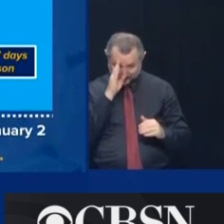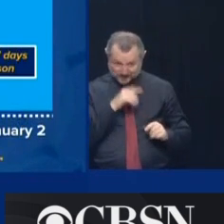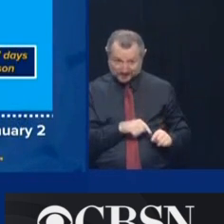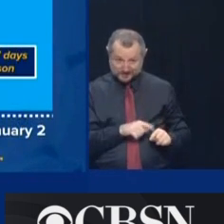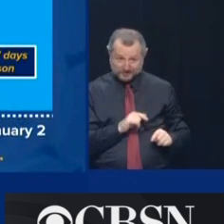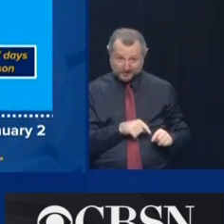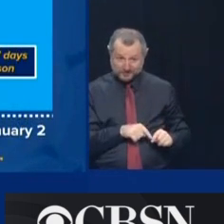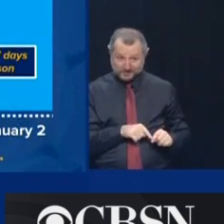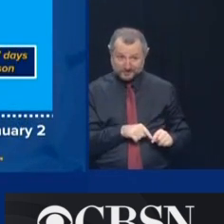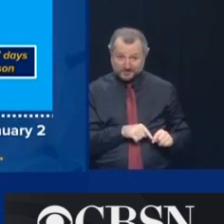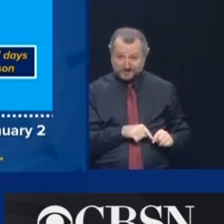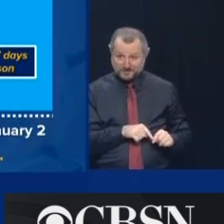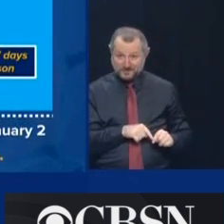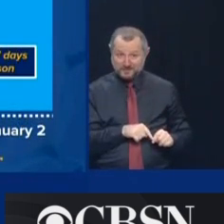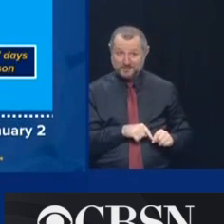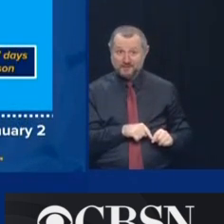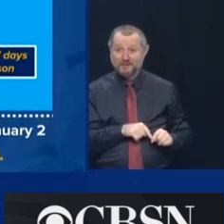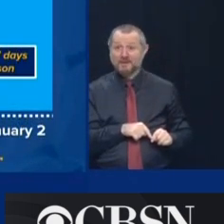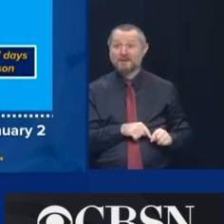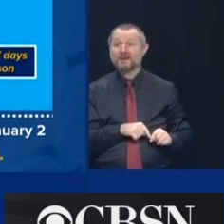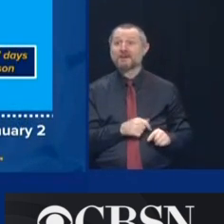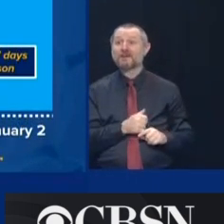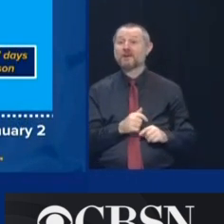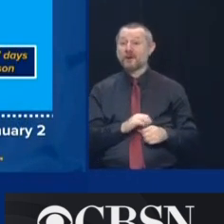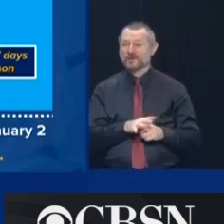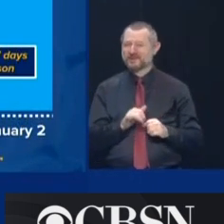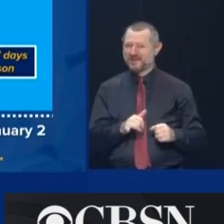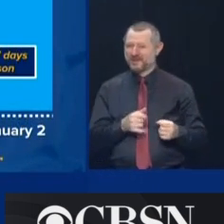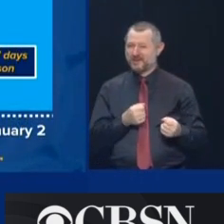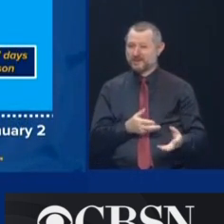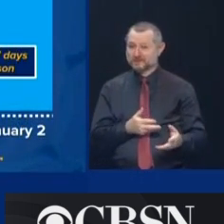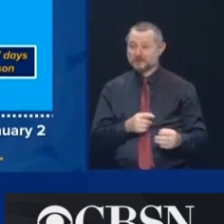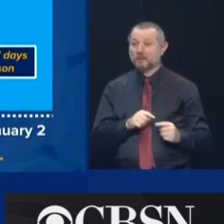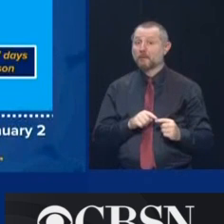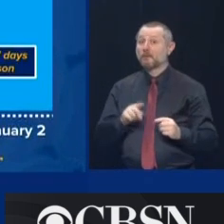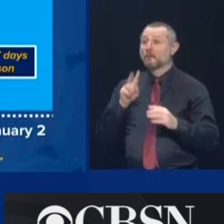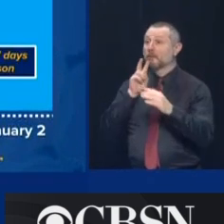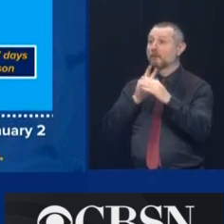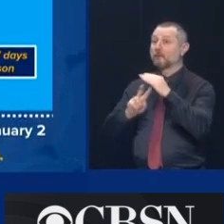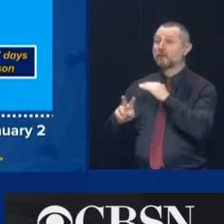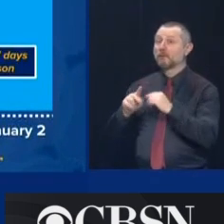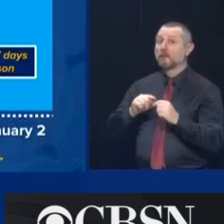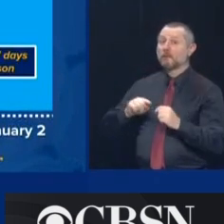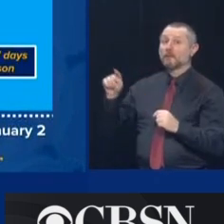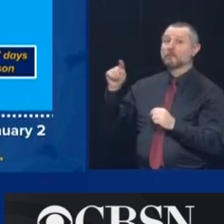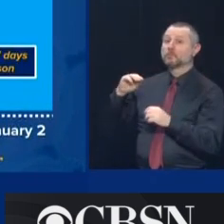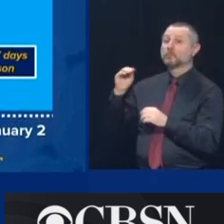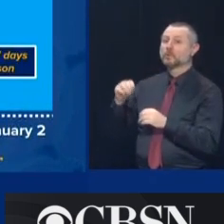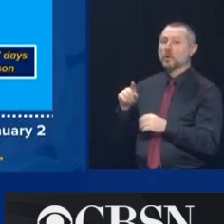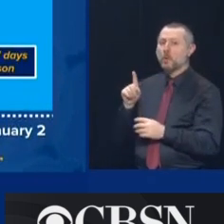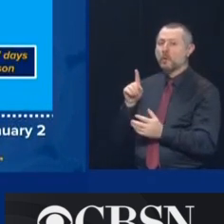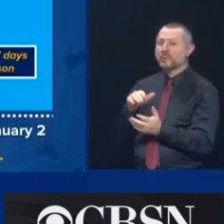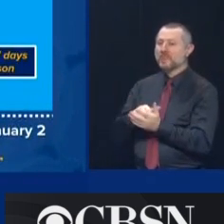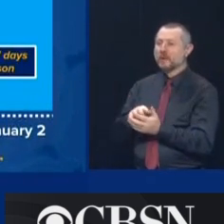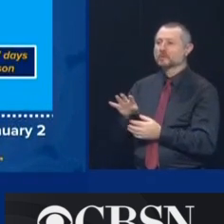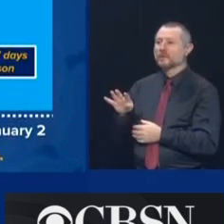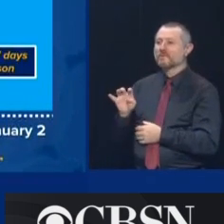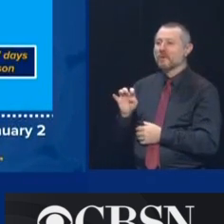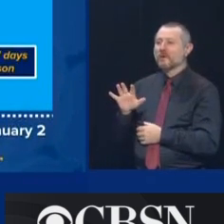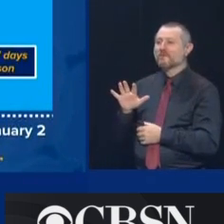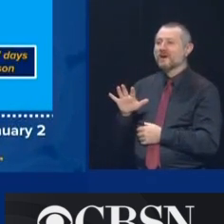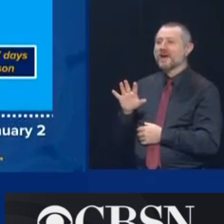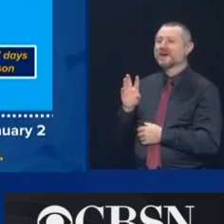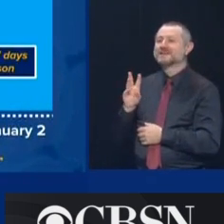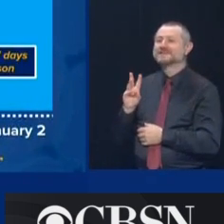about every day because of COVID. It goes up 20%, 1,400 people